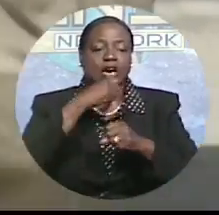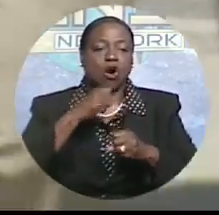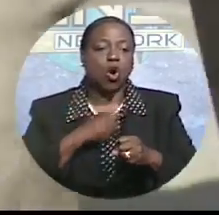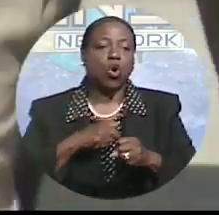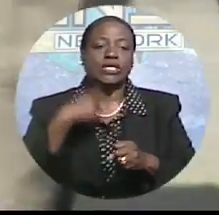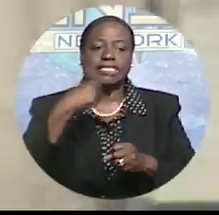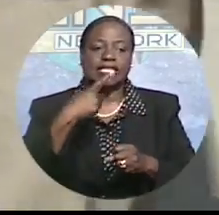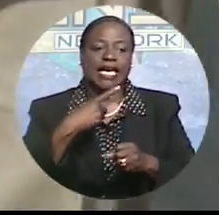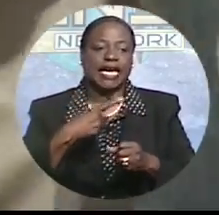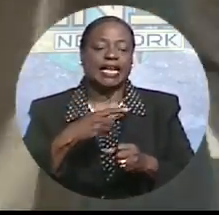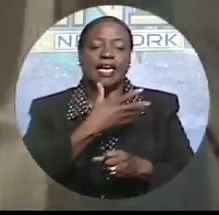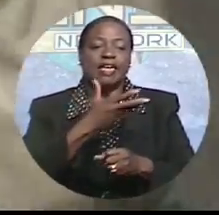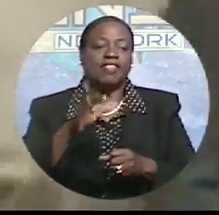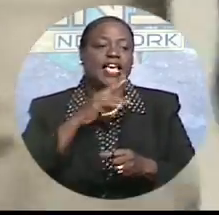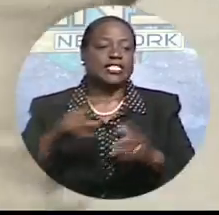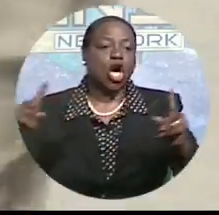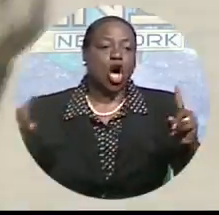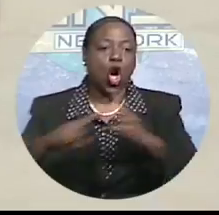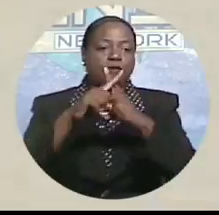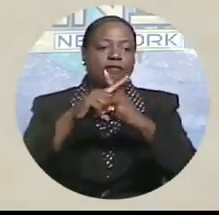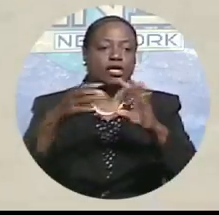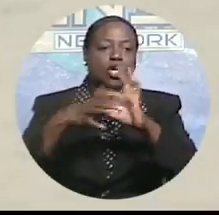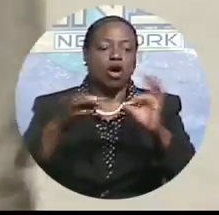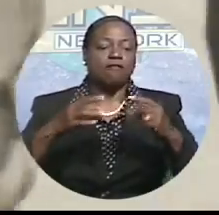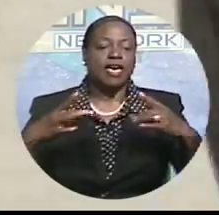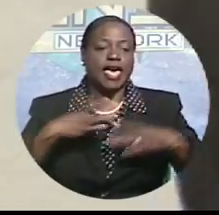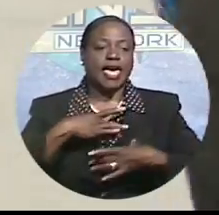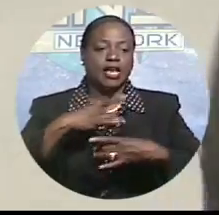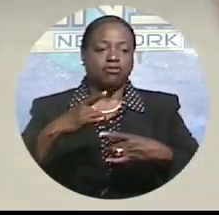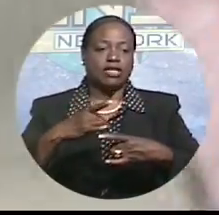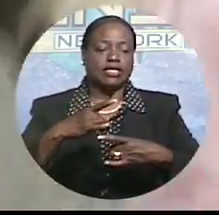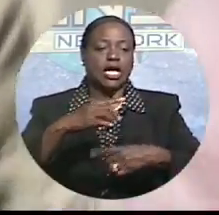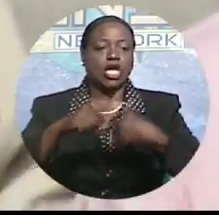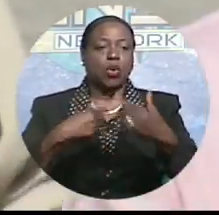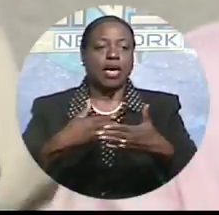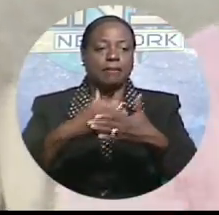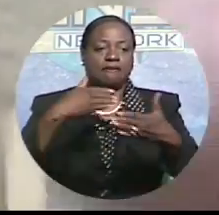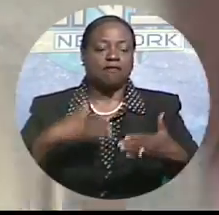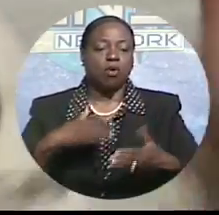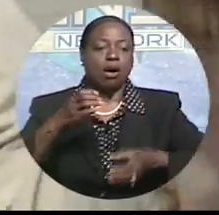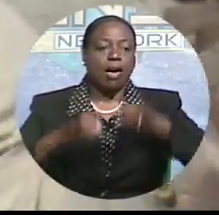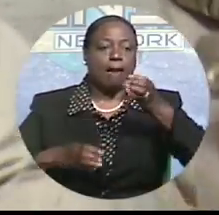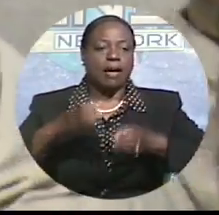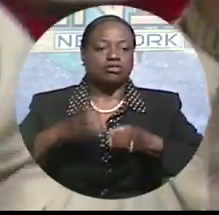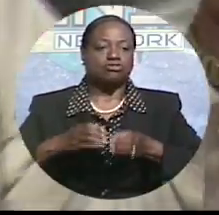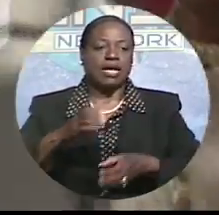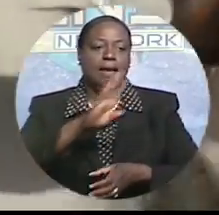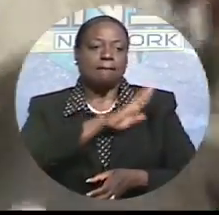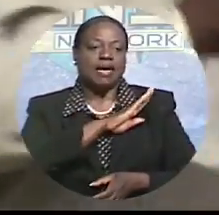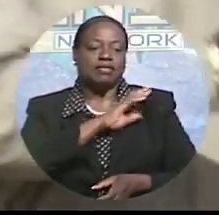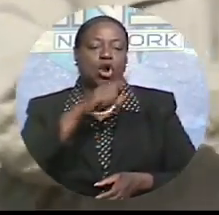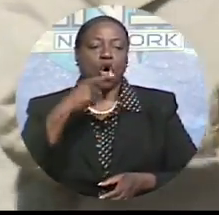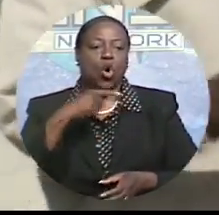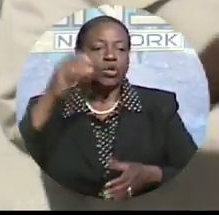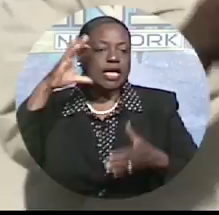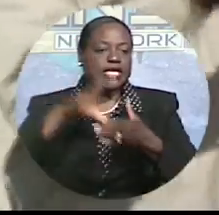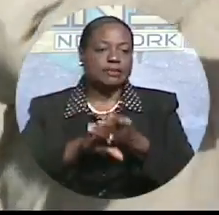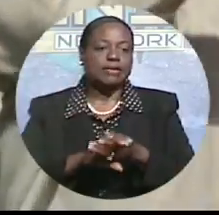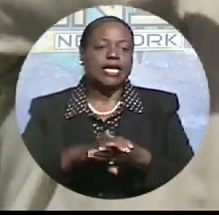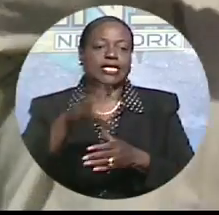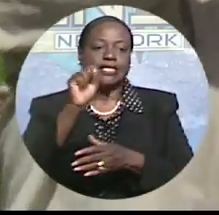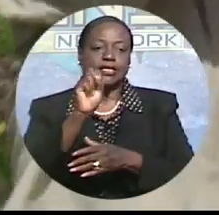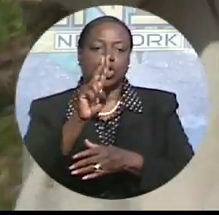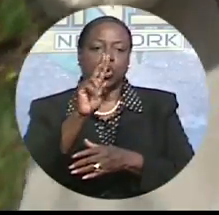there is a blatant conflict of interest in appearing before Magistrate Bethel, whose husband he claims is suing him on behalf of